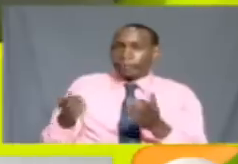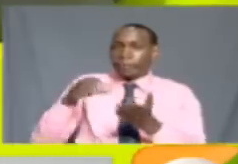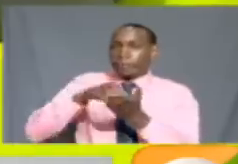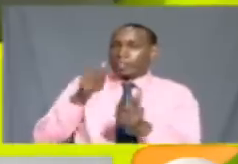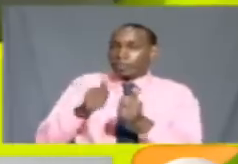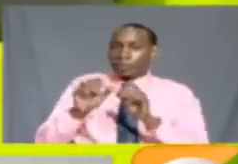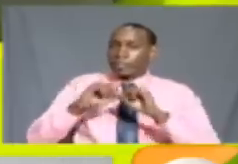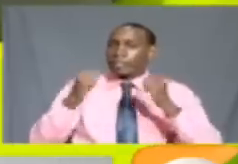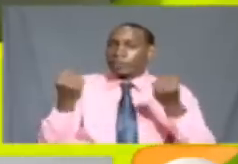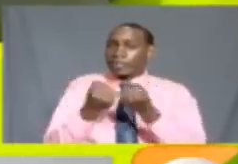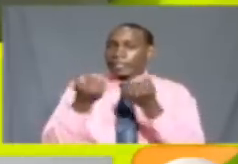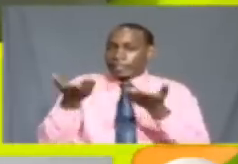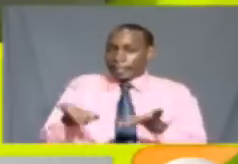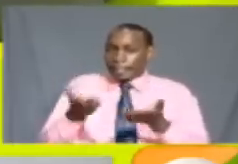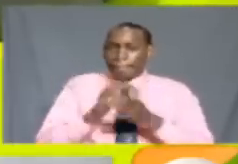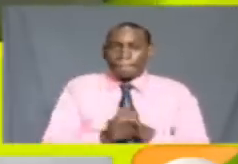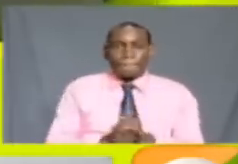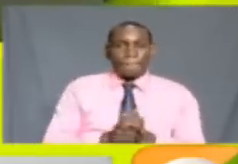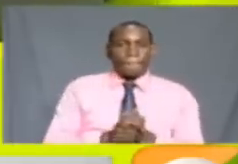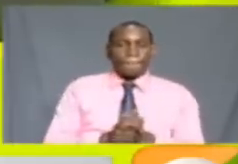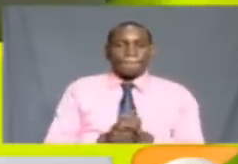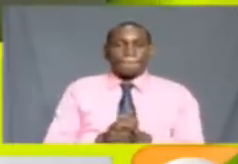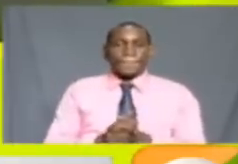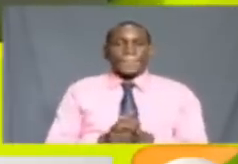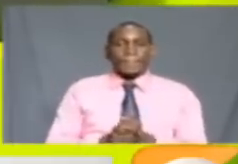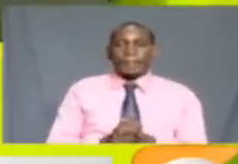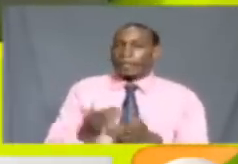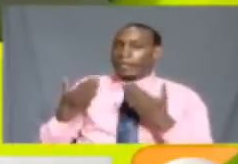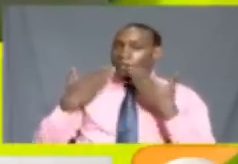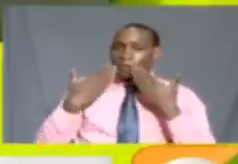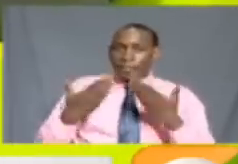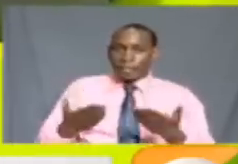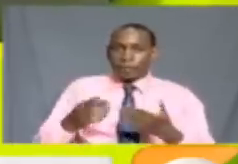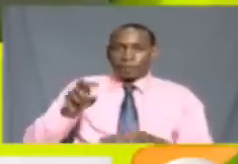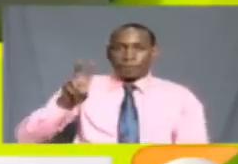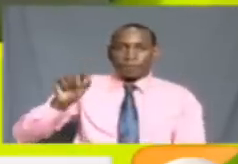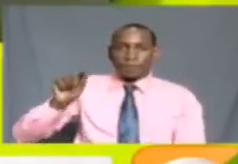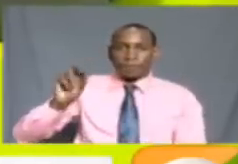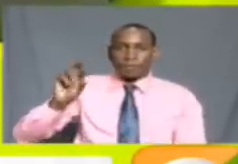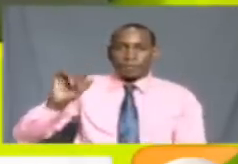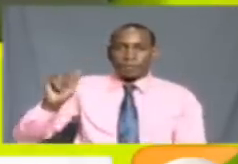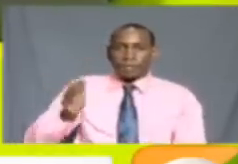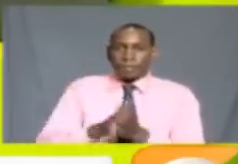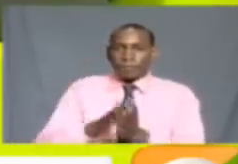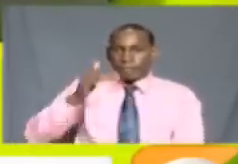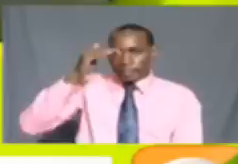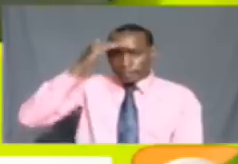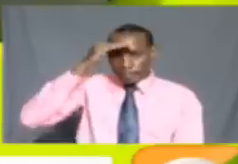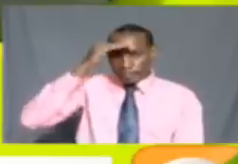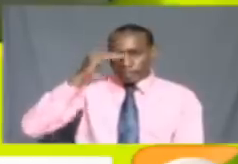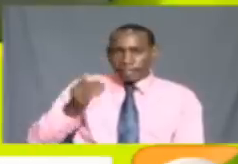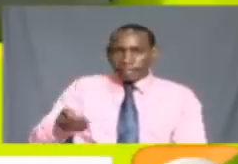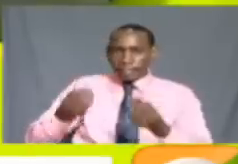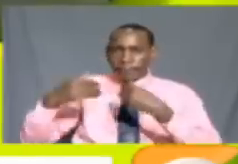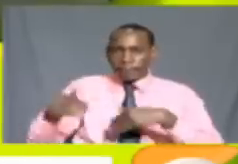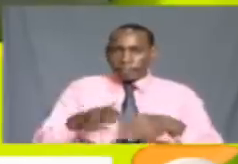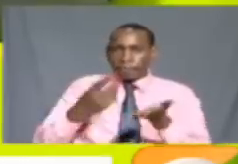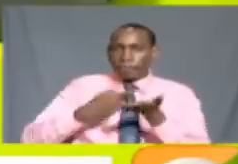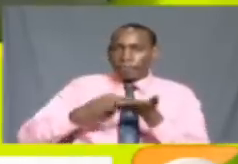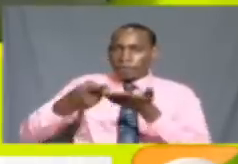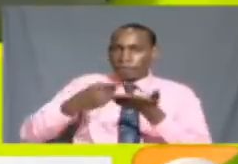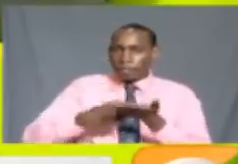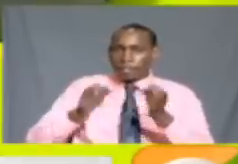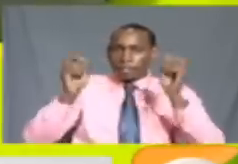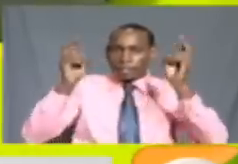a society? Yeah, thank you, Victoria, and also Citizen Land, for this opportunity to discuss this